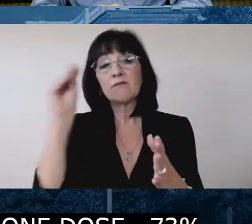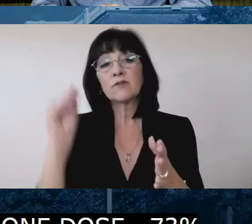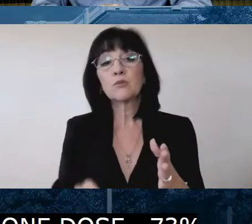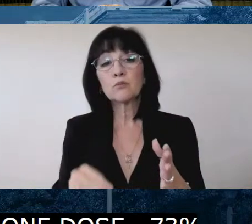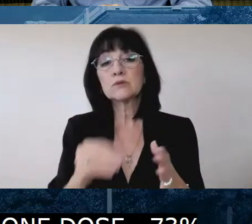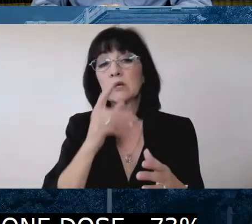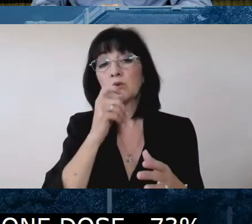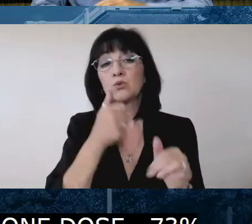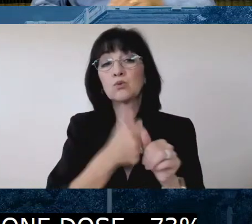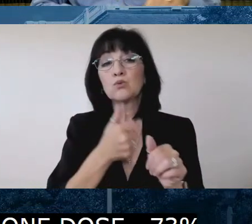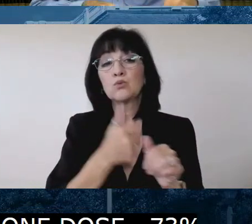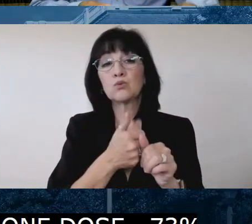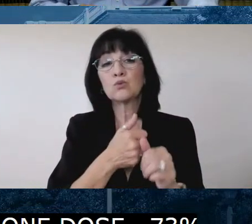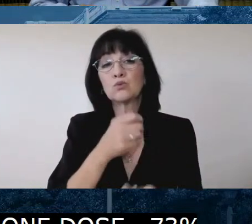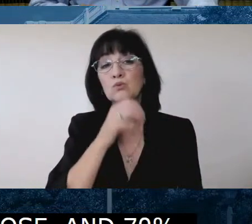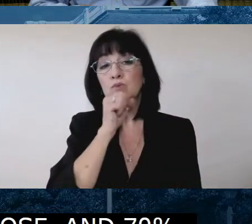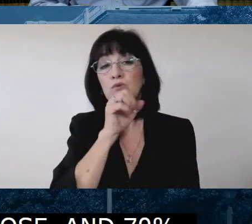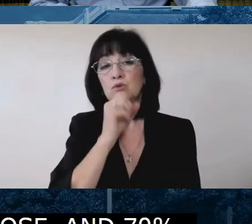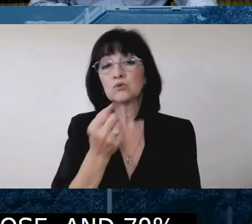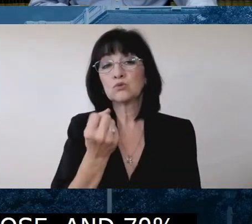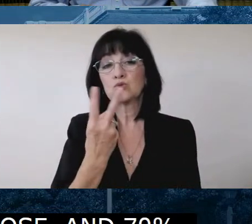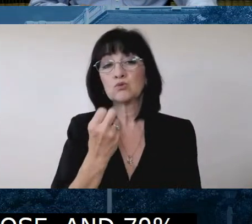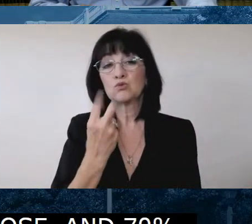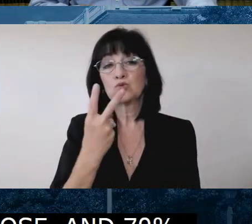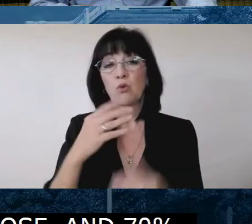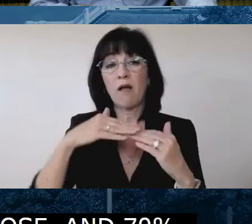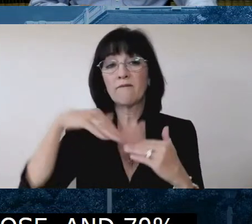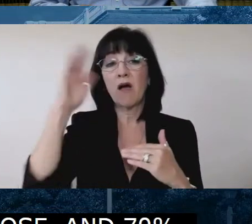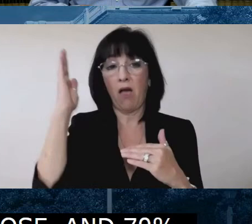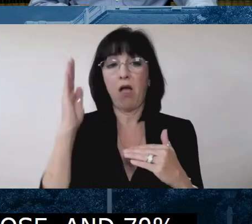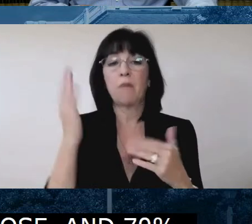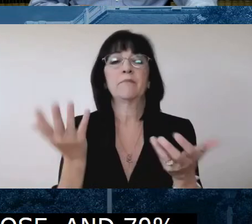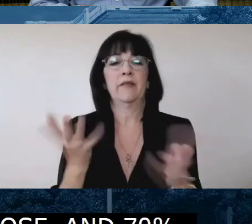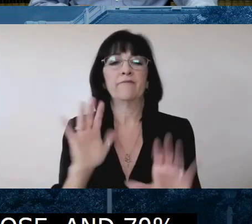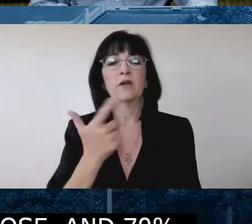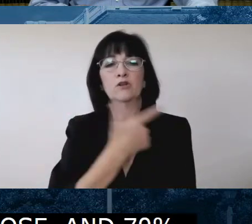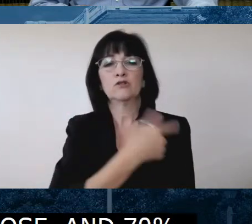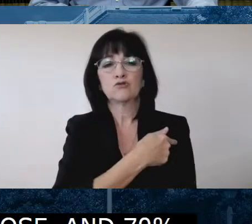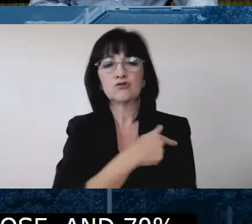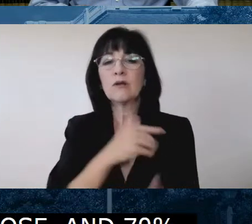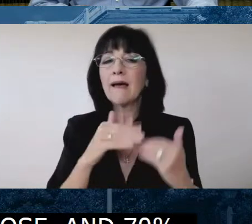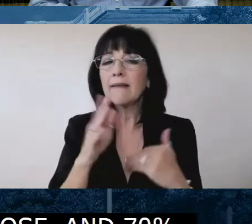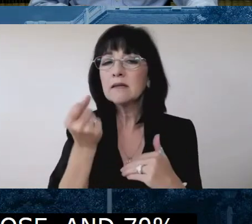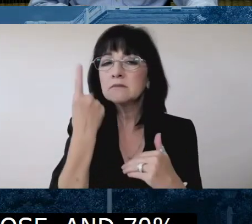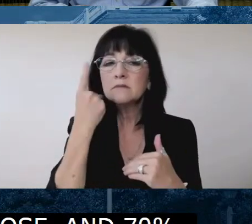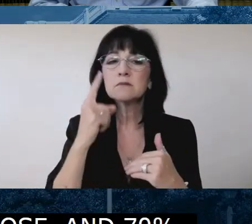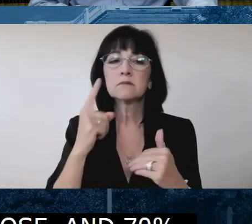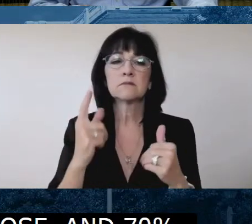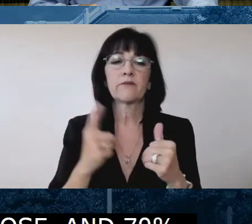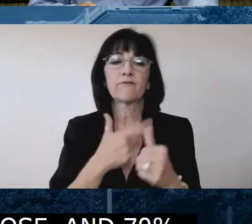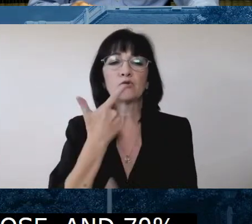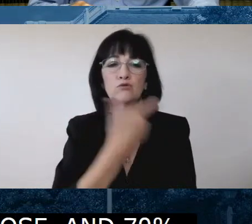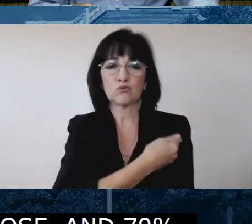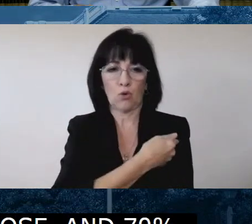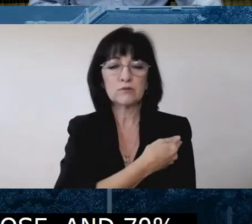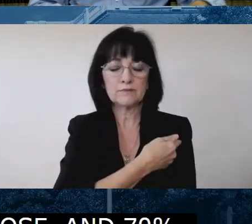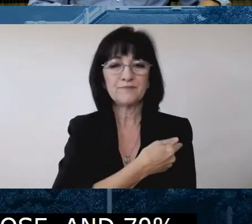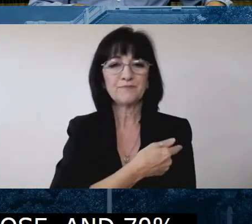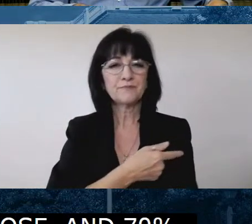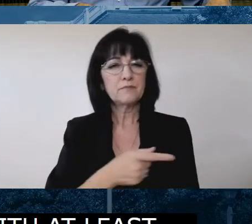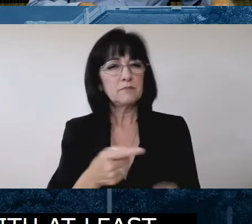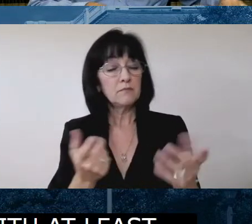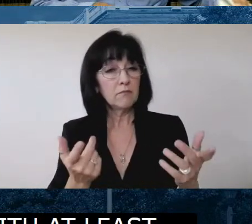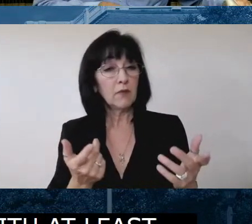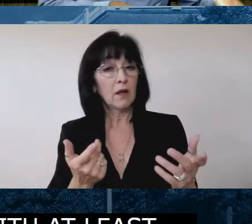almost 71%, 12 years and up with at least one dose. But we're going to see in a minute, as we break